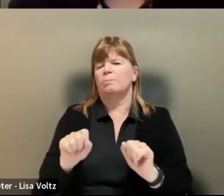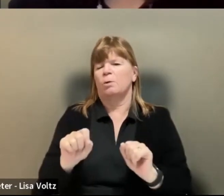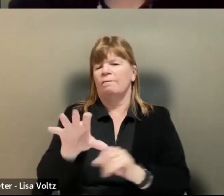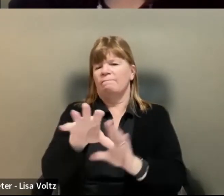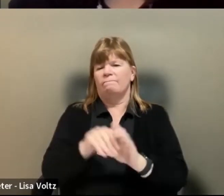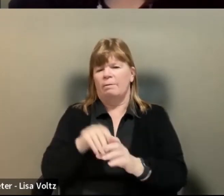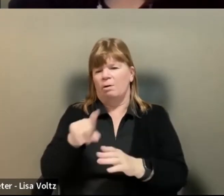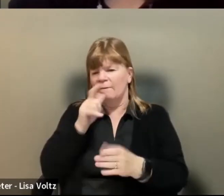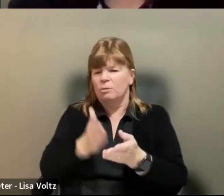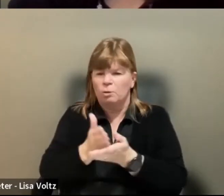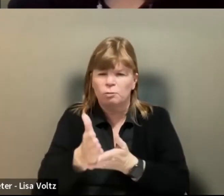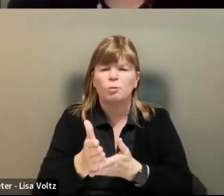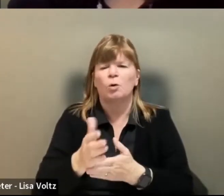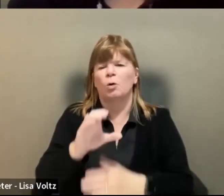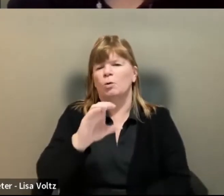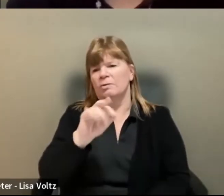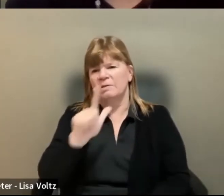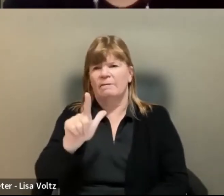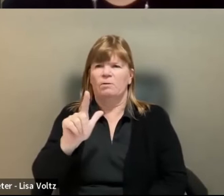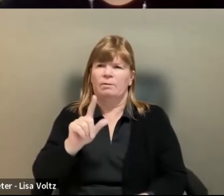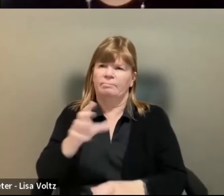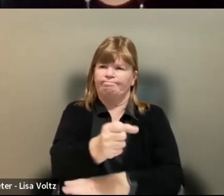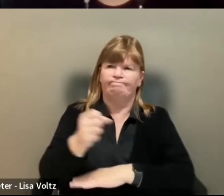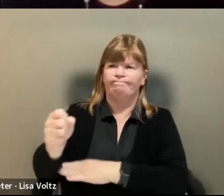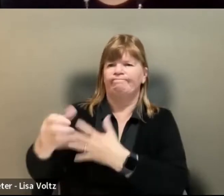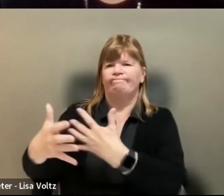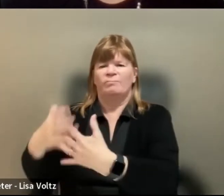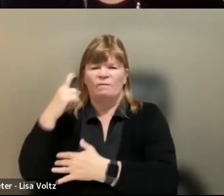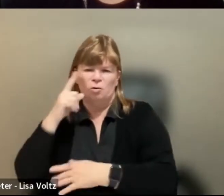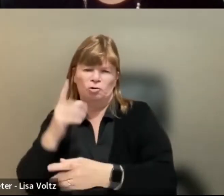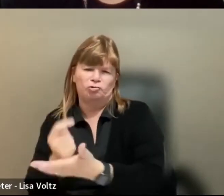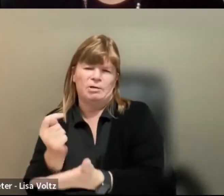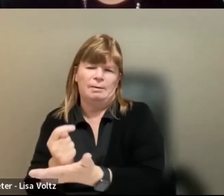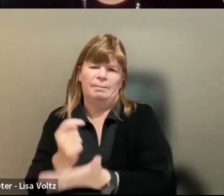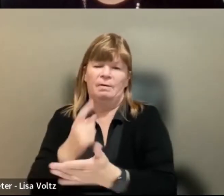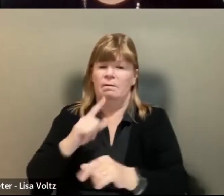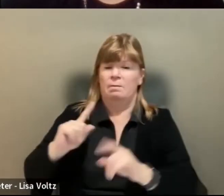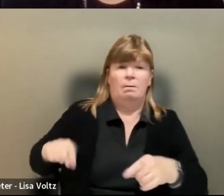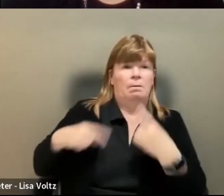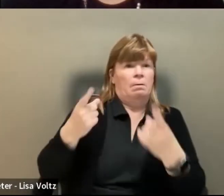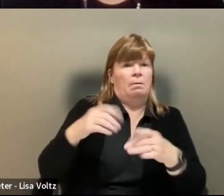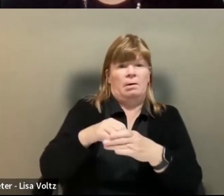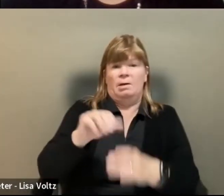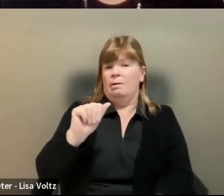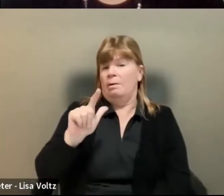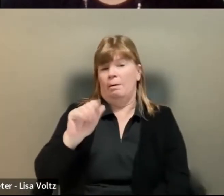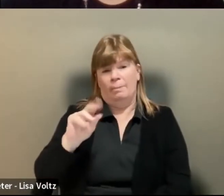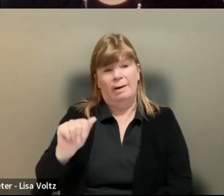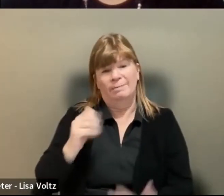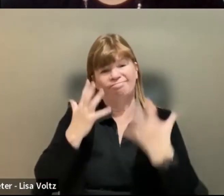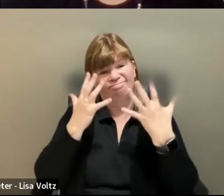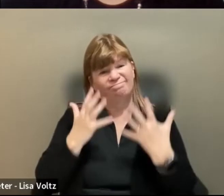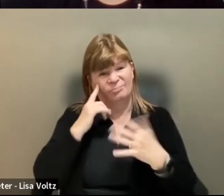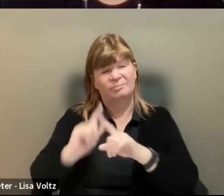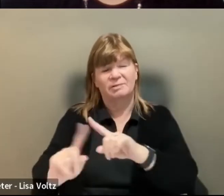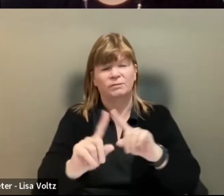go through a civil commitment to get treatment. And for a long time in the state of Alabama, unfortunately, for a variety of